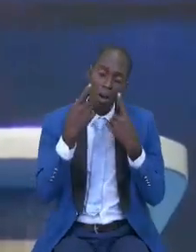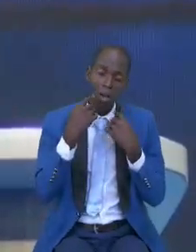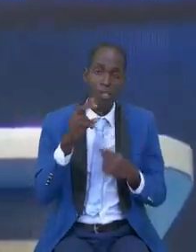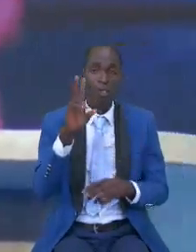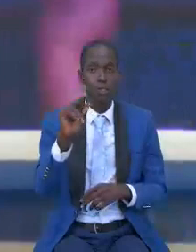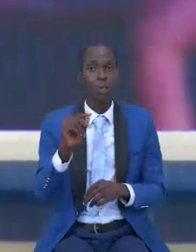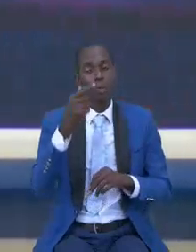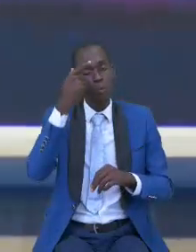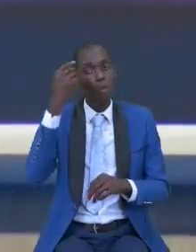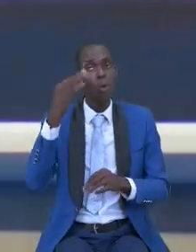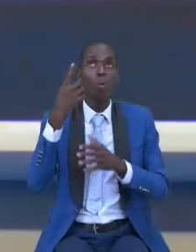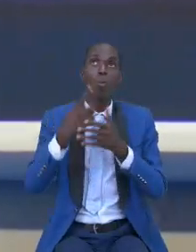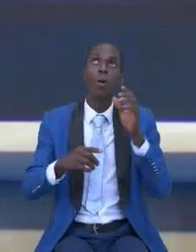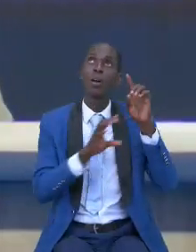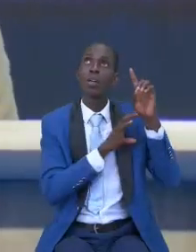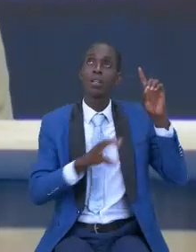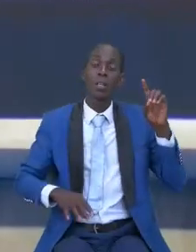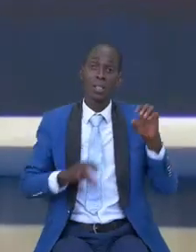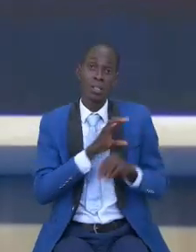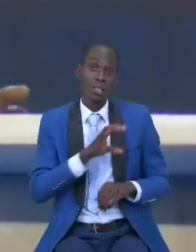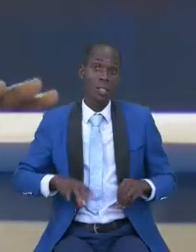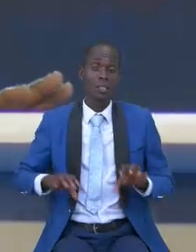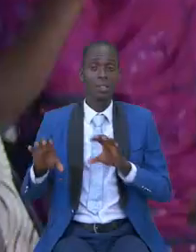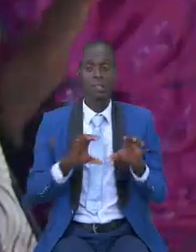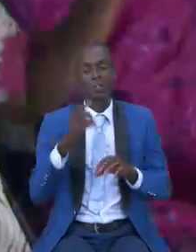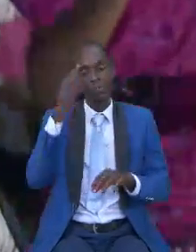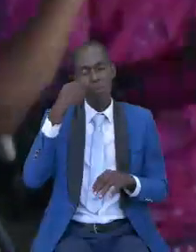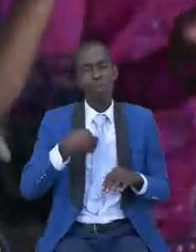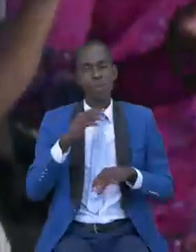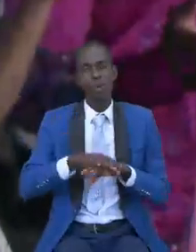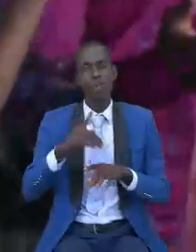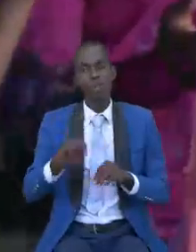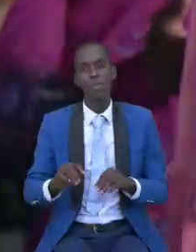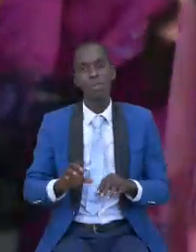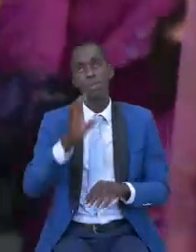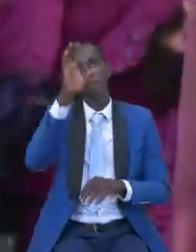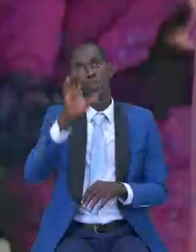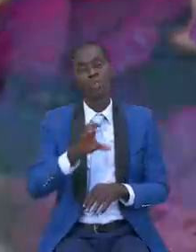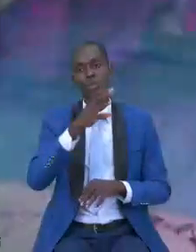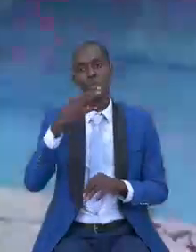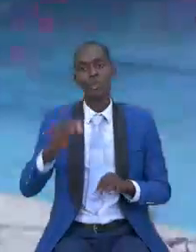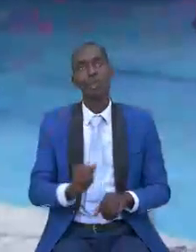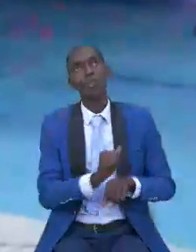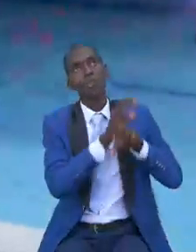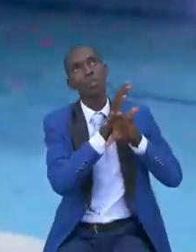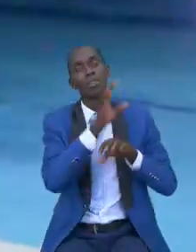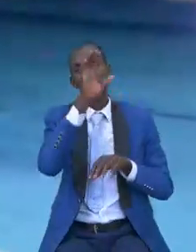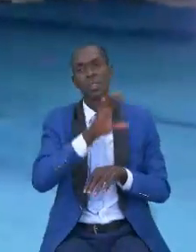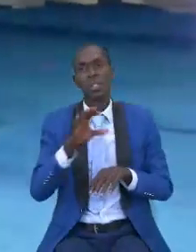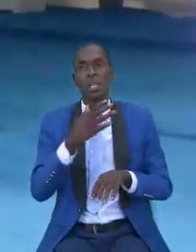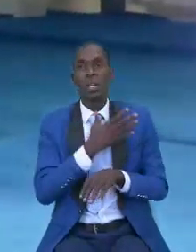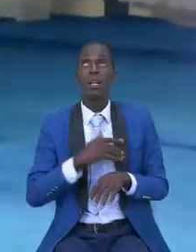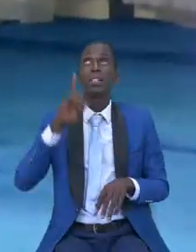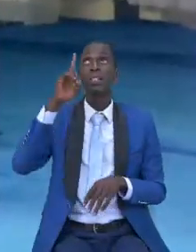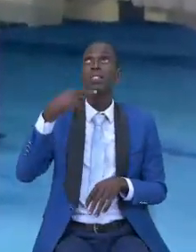what Christ did on the cross of Calvary. And he said, it is finished.